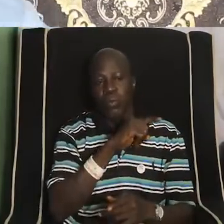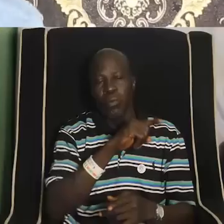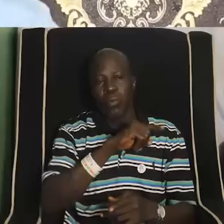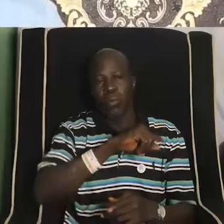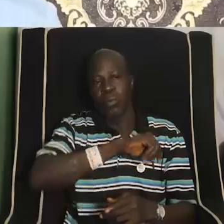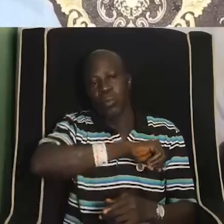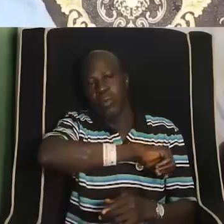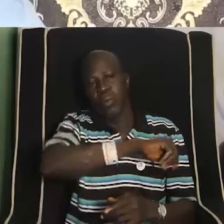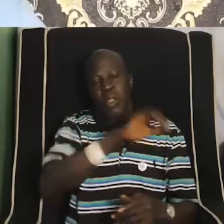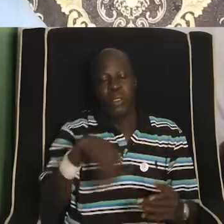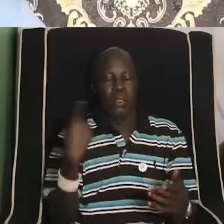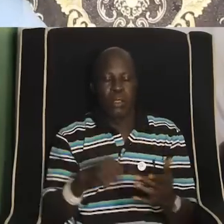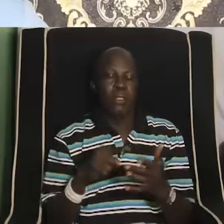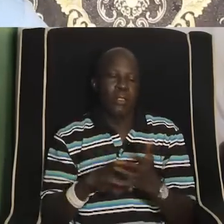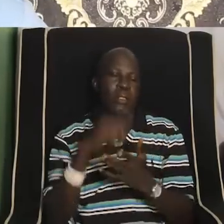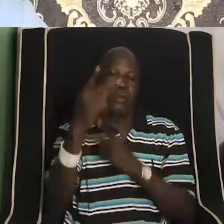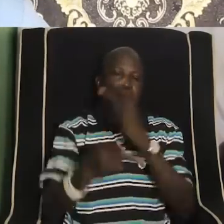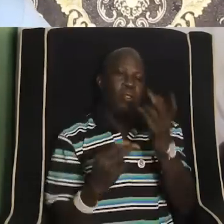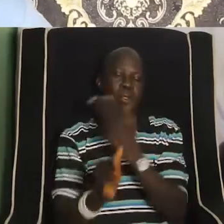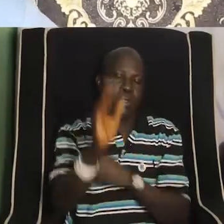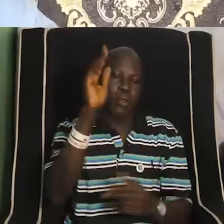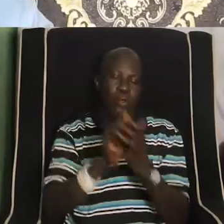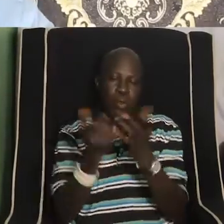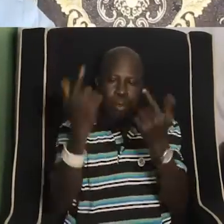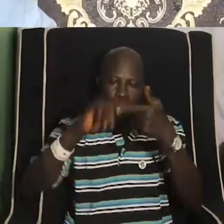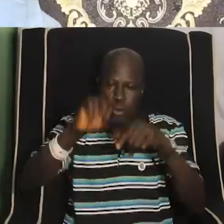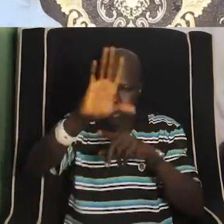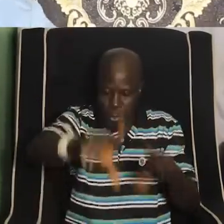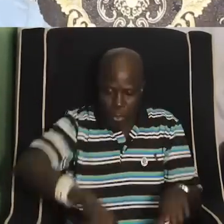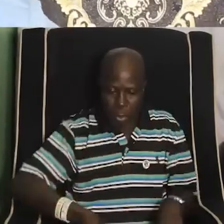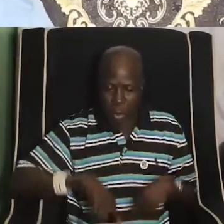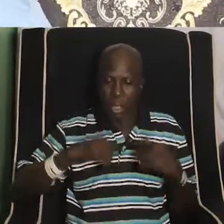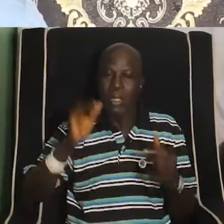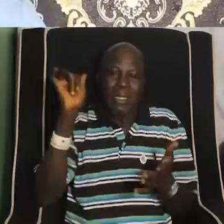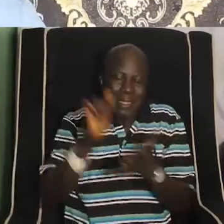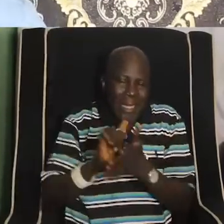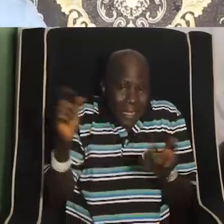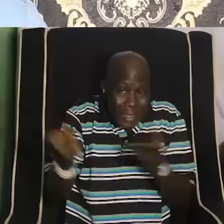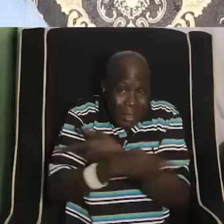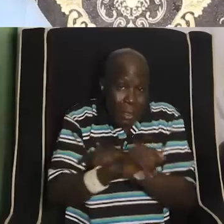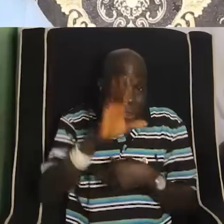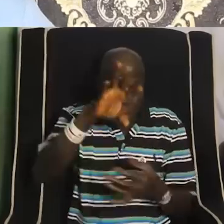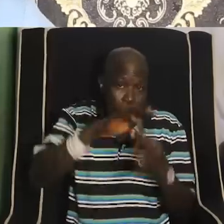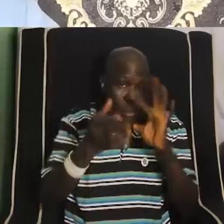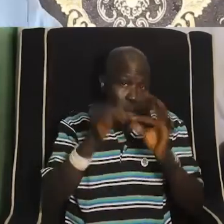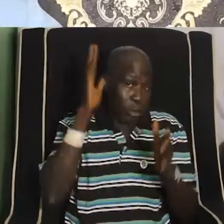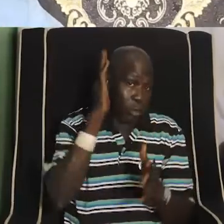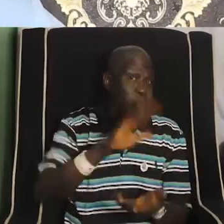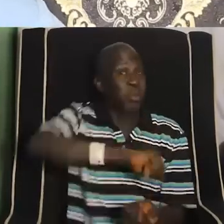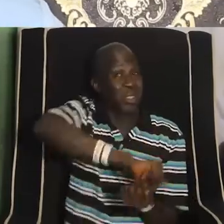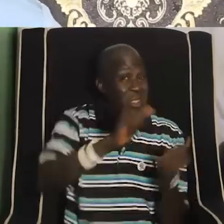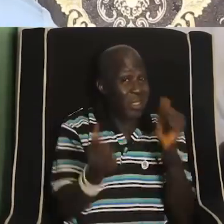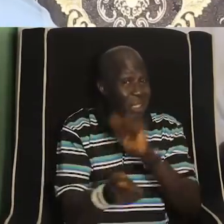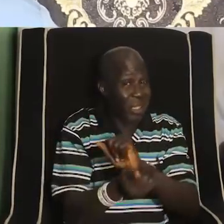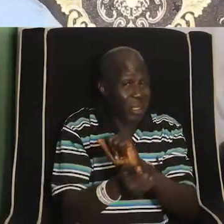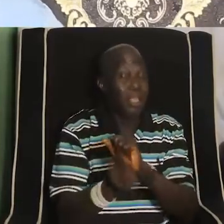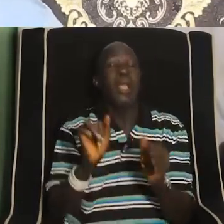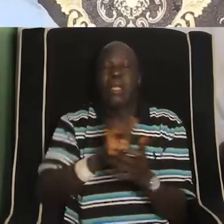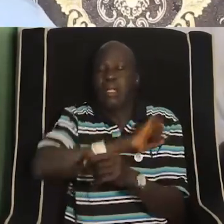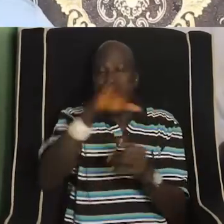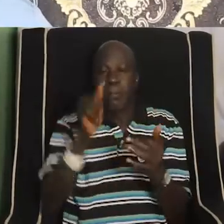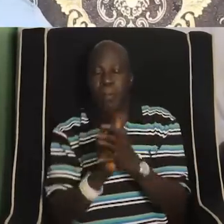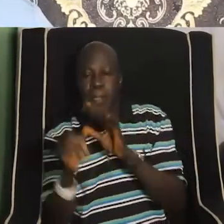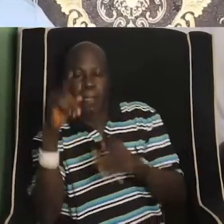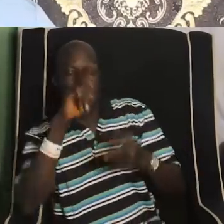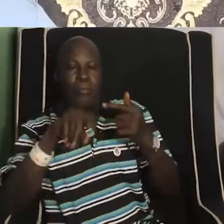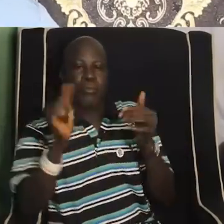de sinu aye e. The day the visitation of God comes to your life. Ojo na ni itare yi pada. That is the day your story will change. Ni awon ojo to Olorun ma de saye ni. It